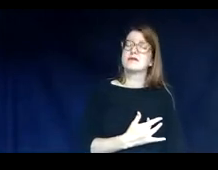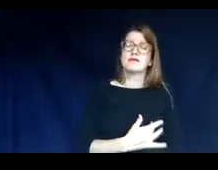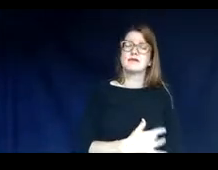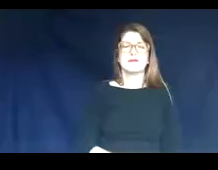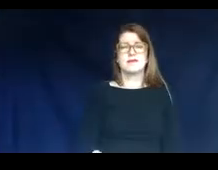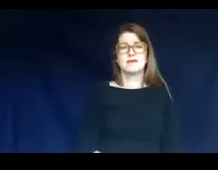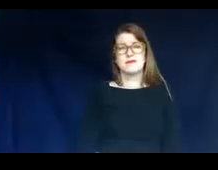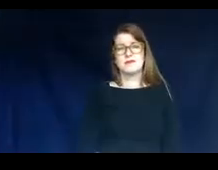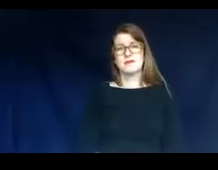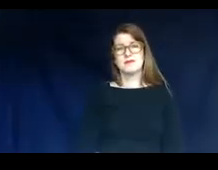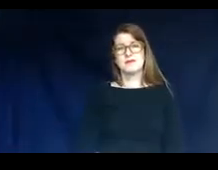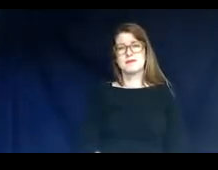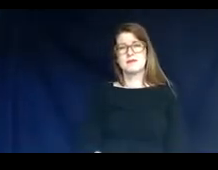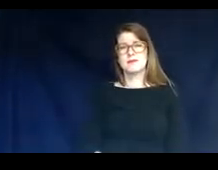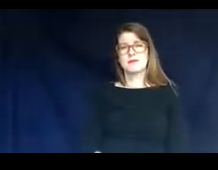heart.